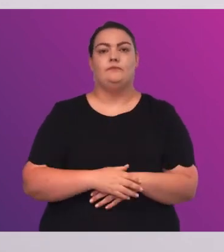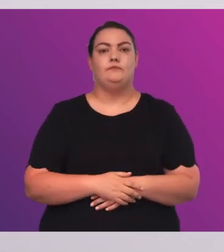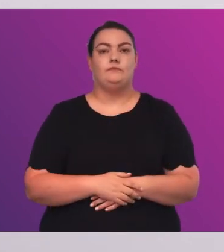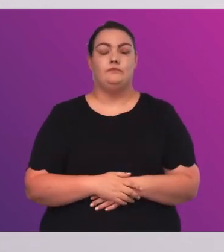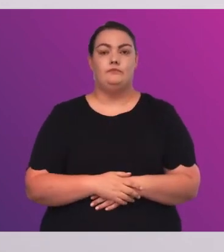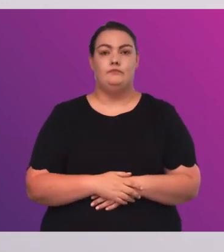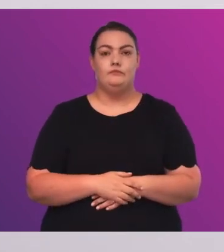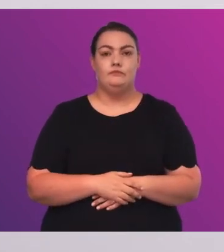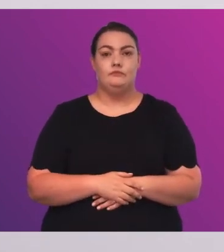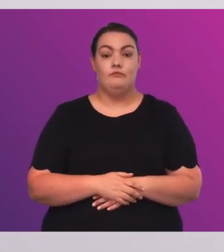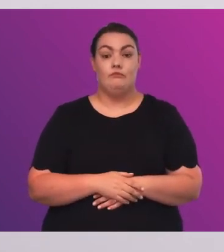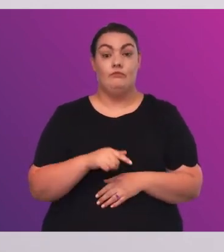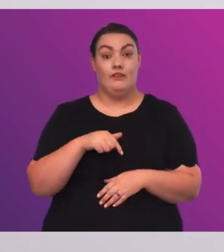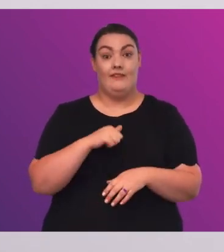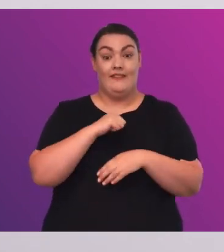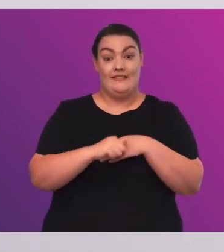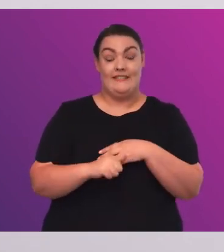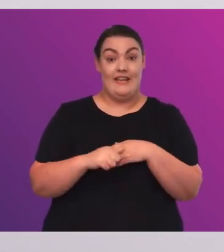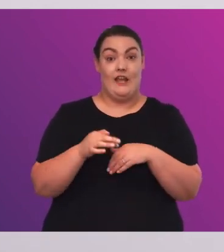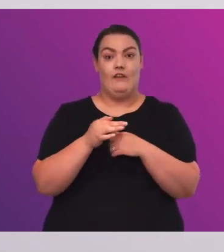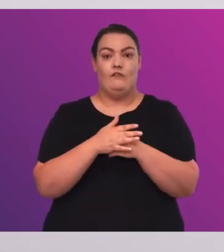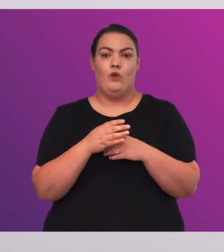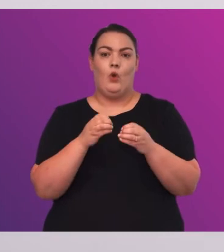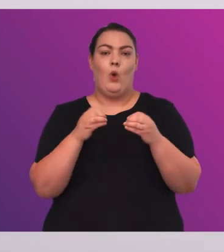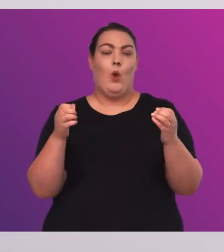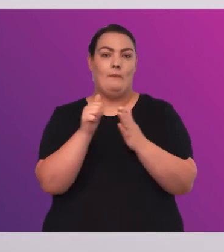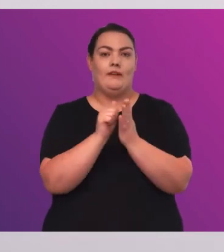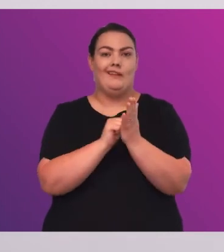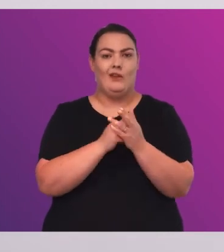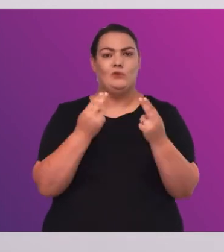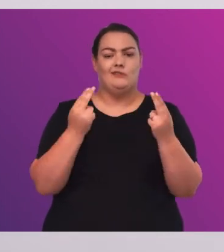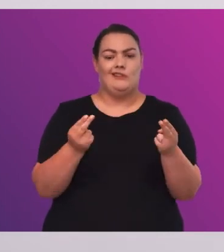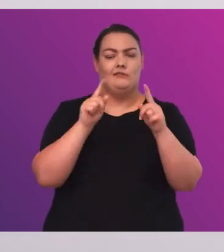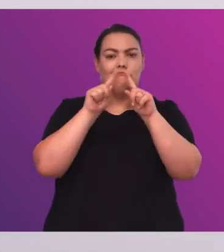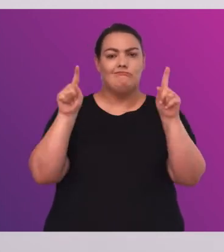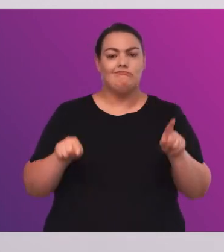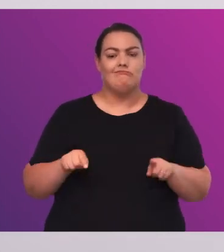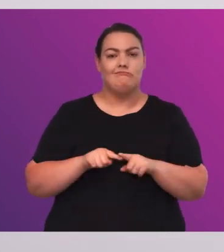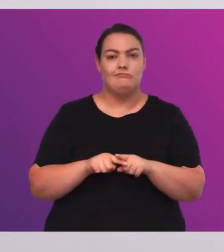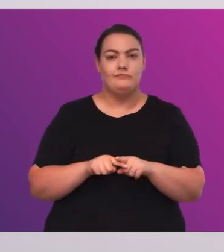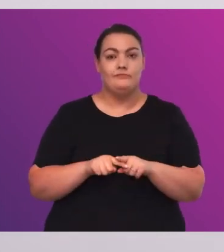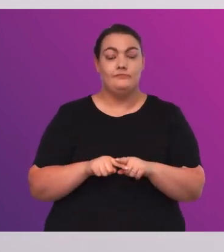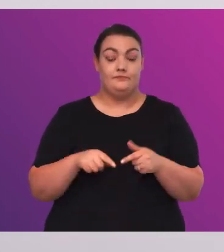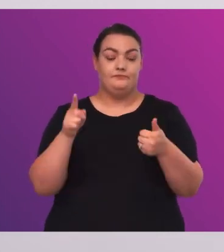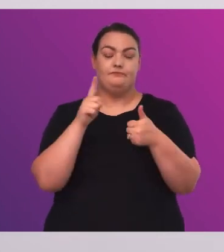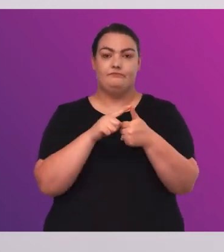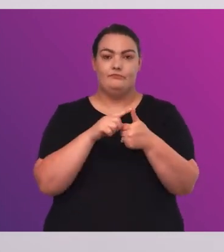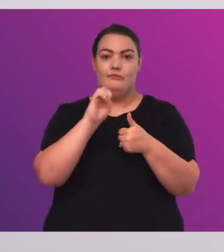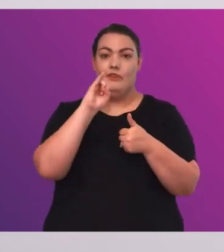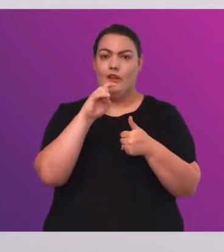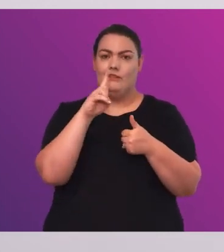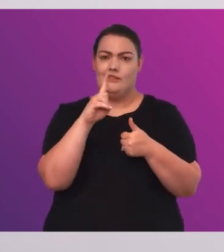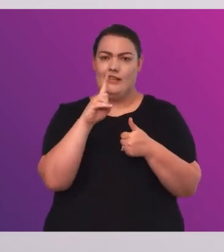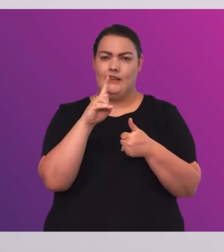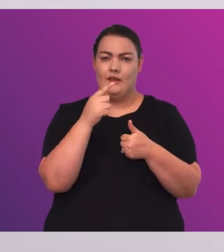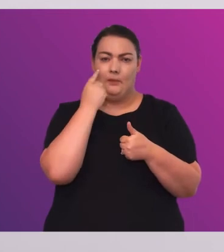On the day, you will need proof of identity, such as a passport. You will also need